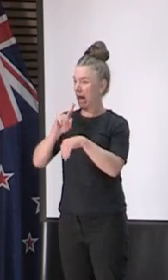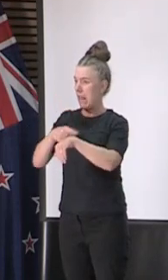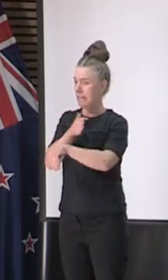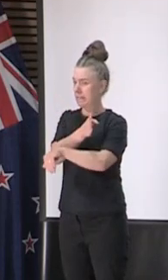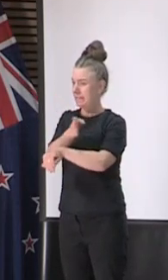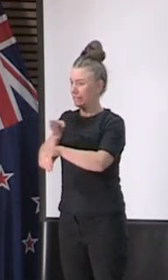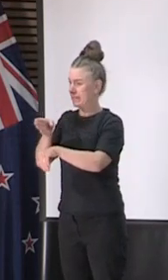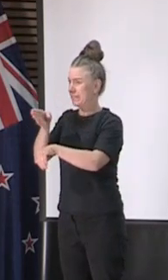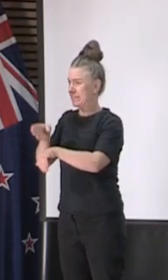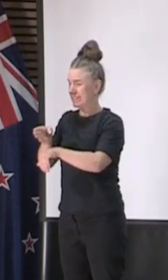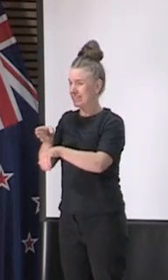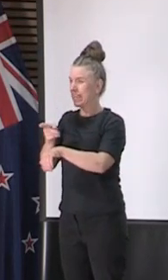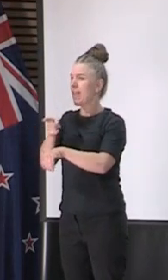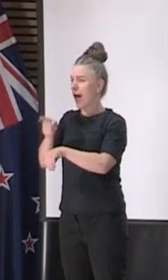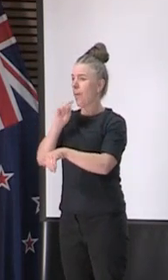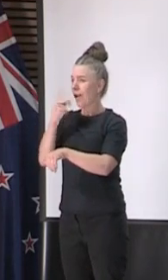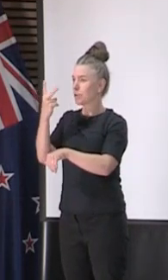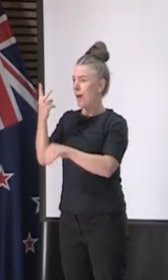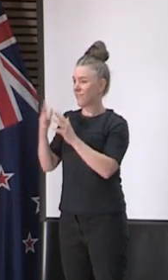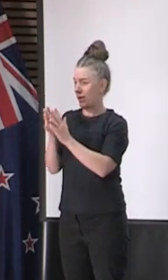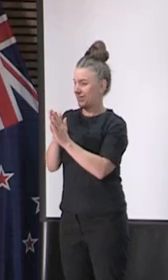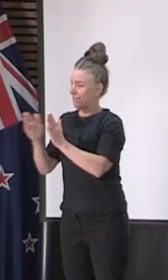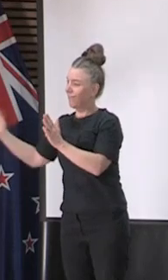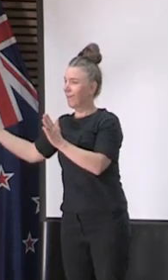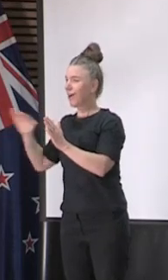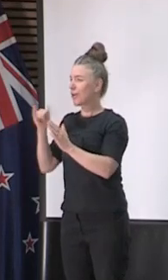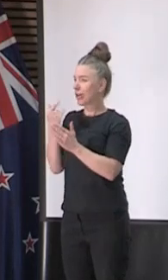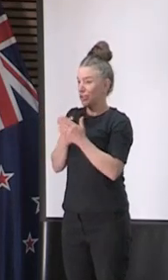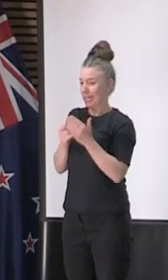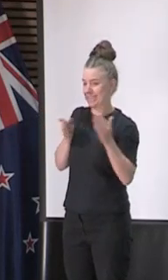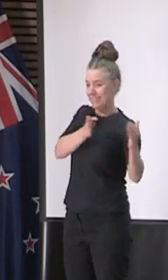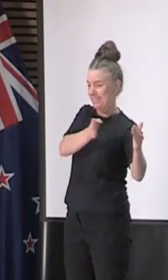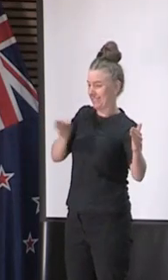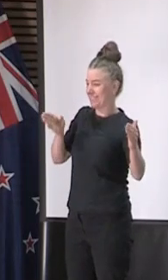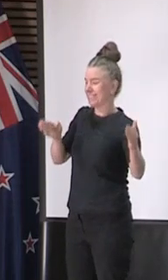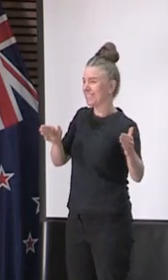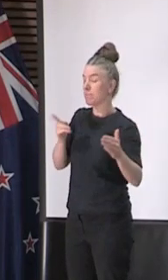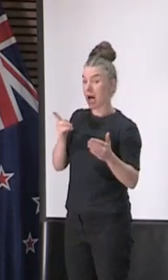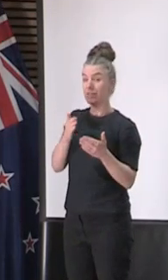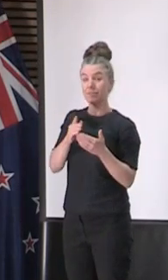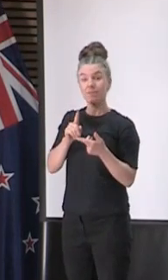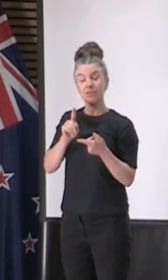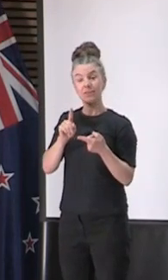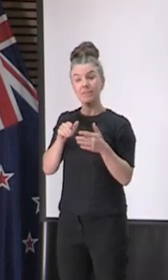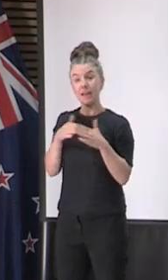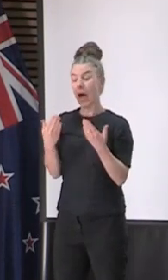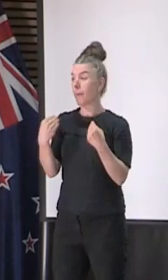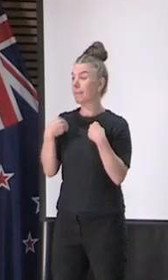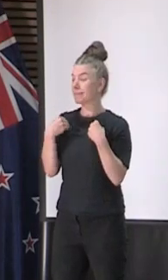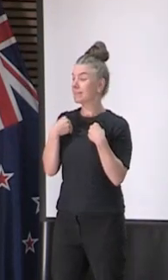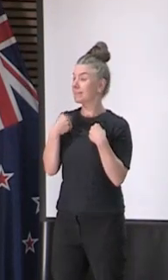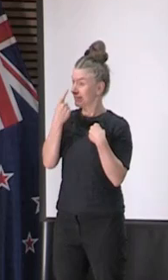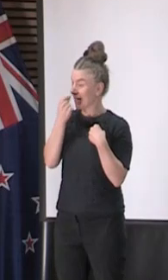receiving the subsidy for longer than just that beginning. Also, of course, it does help that we have that certainty now for businesses